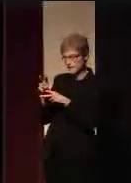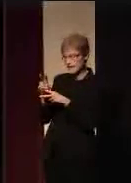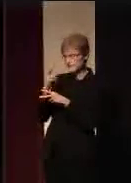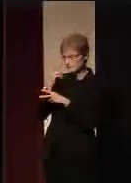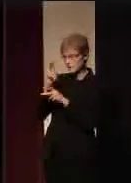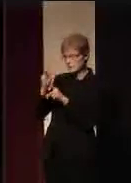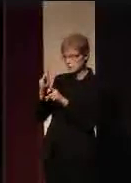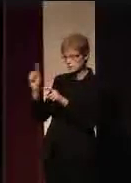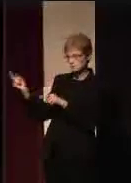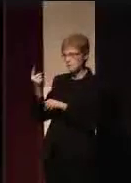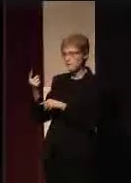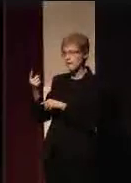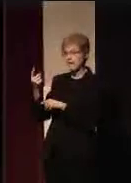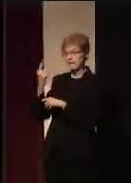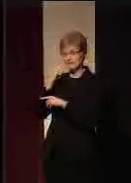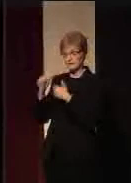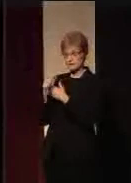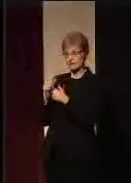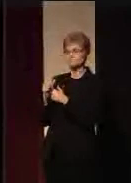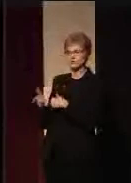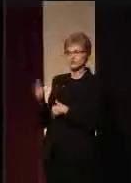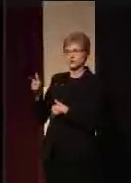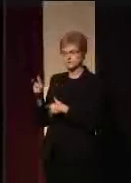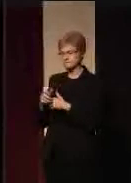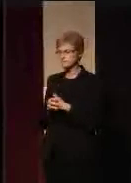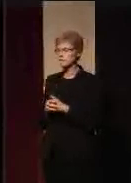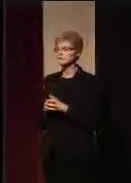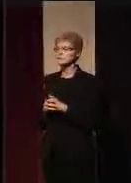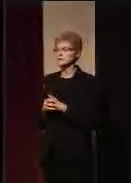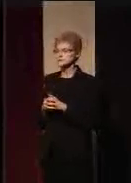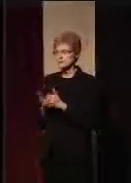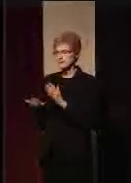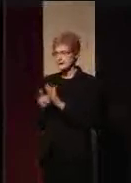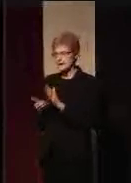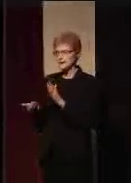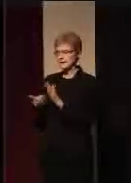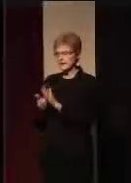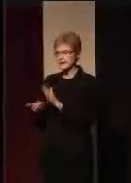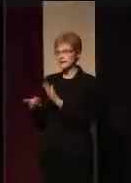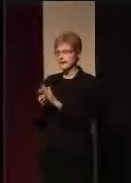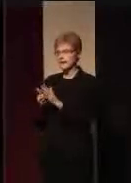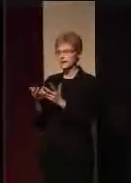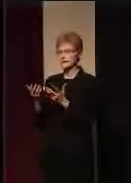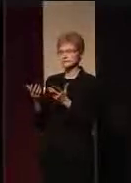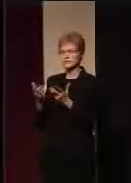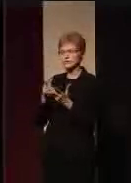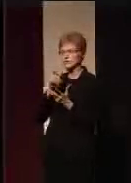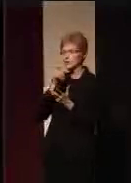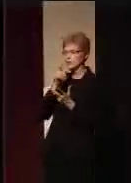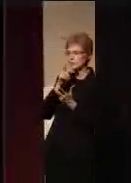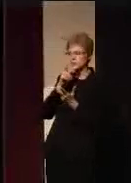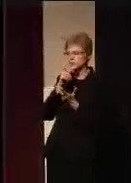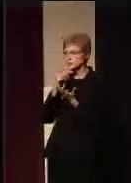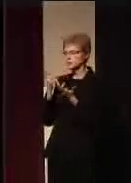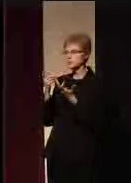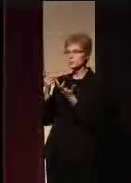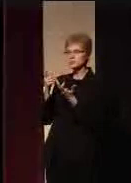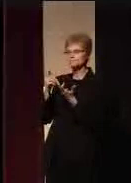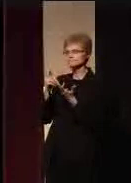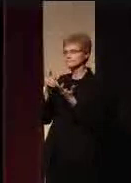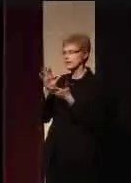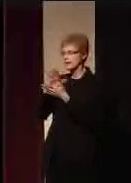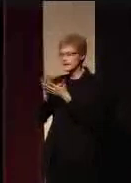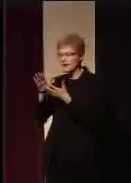them. In experiment after experiment, the subjects were undergraduates, DMV customers, mall food